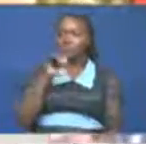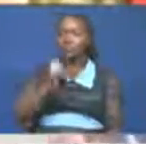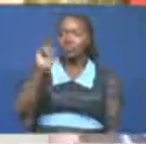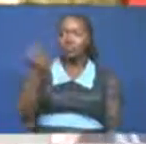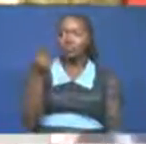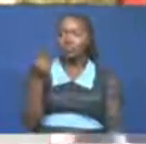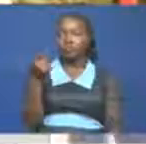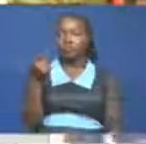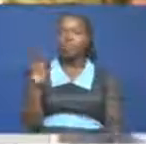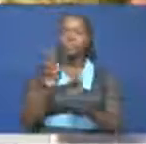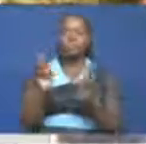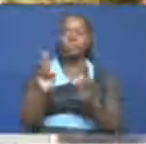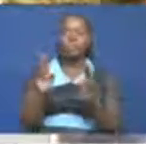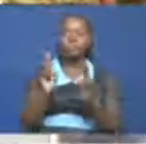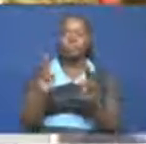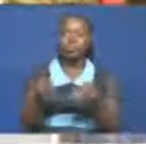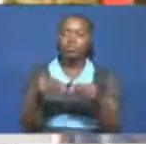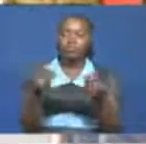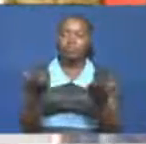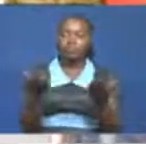has already